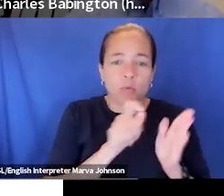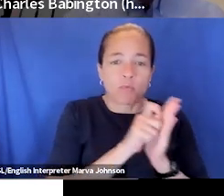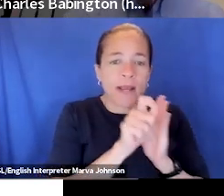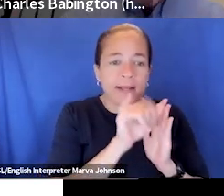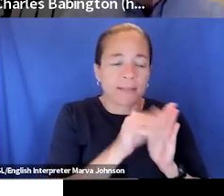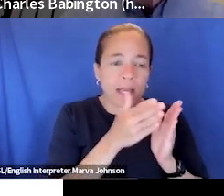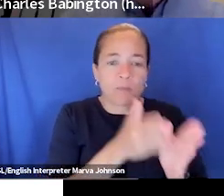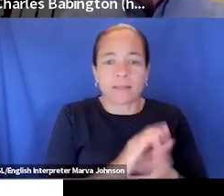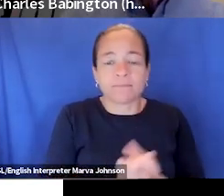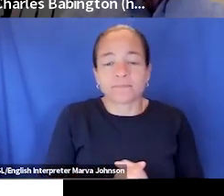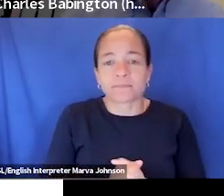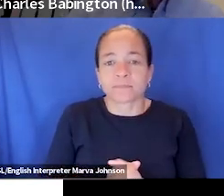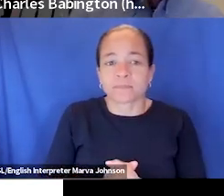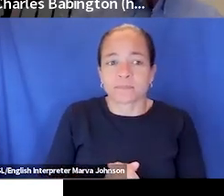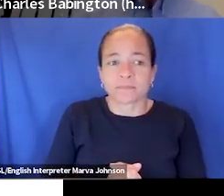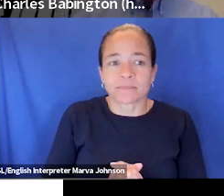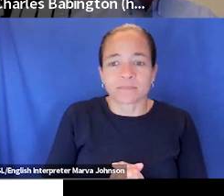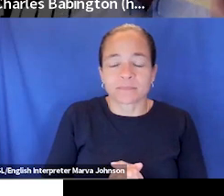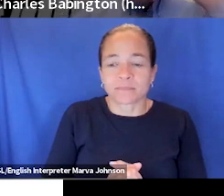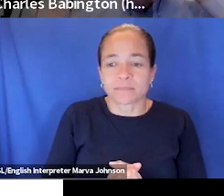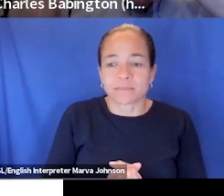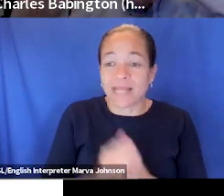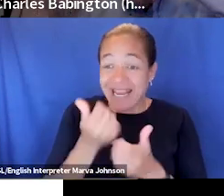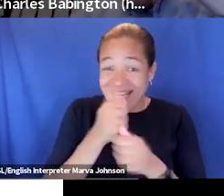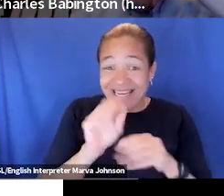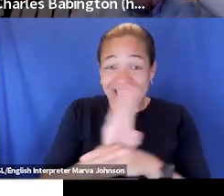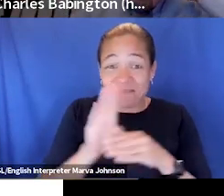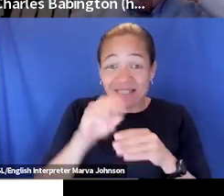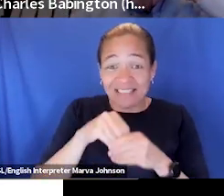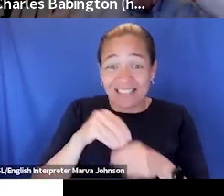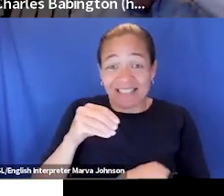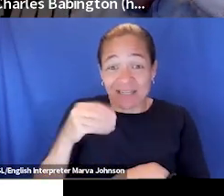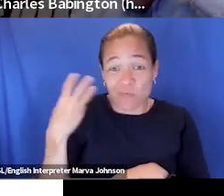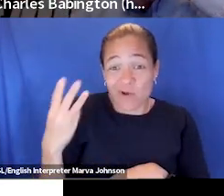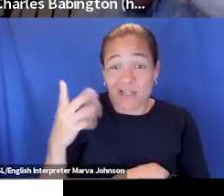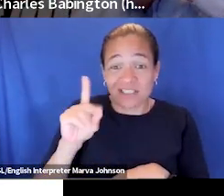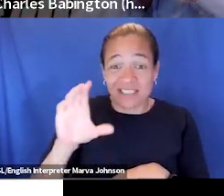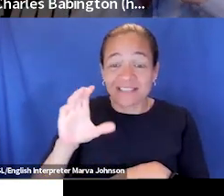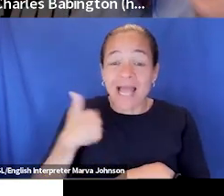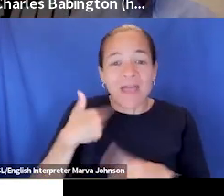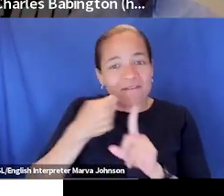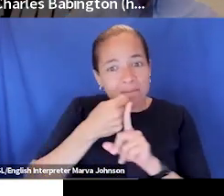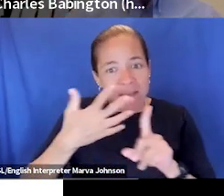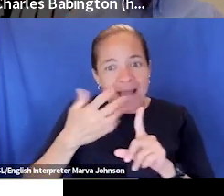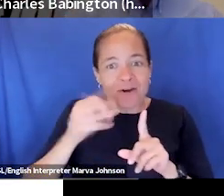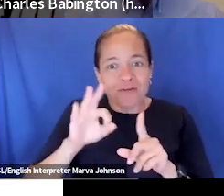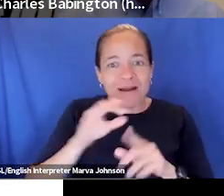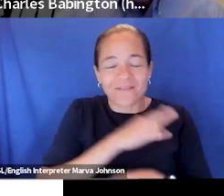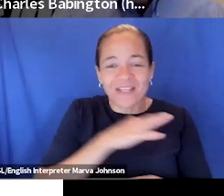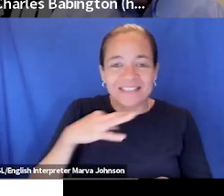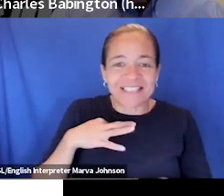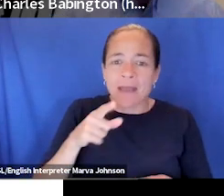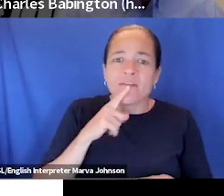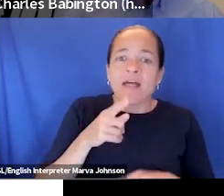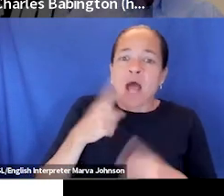I don't know any organization, at least in Washington, where they have the bios of their staff, wonderful people, and they always say, prior to joining